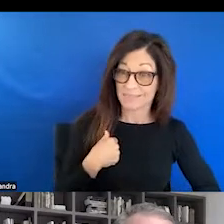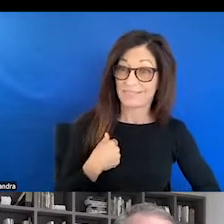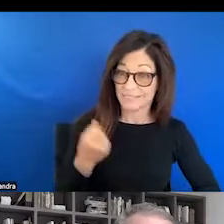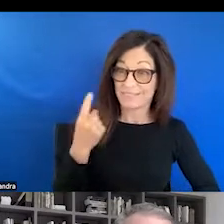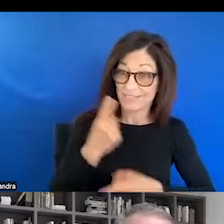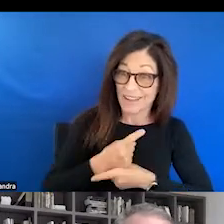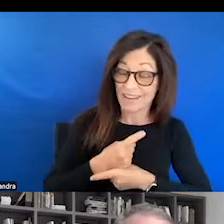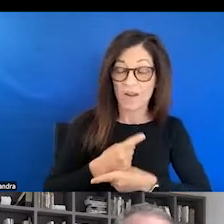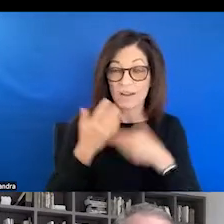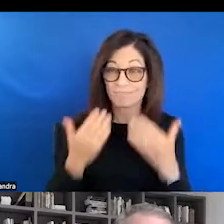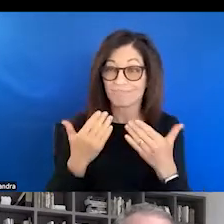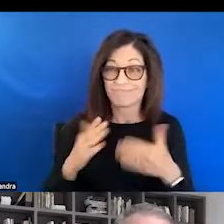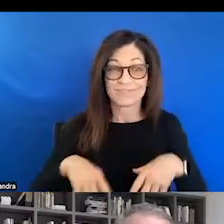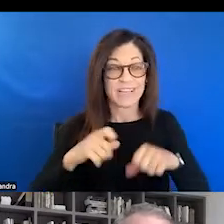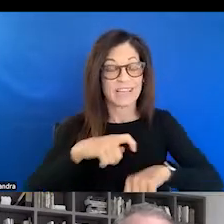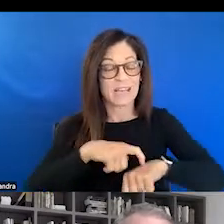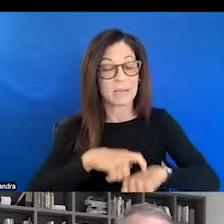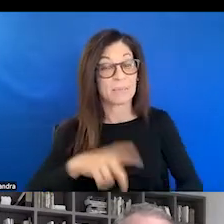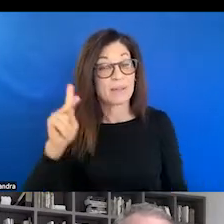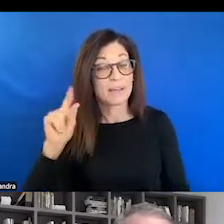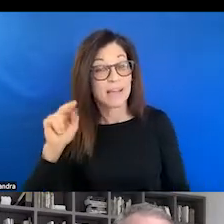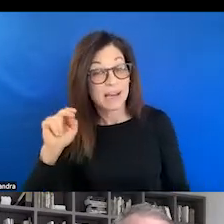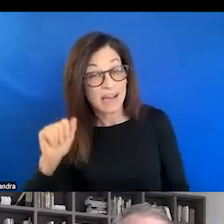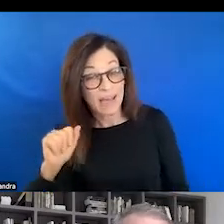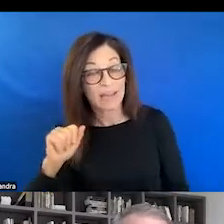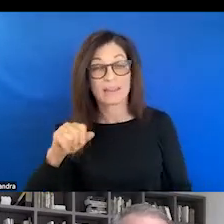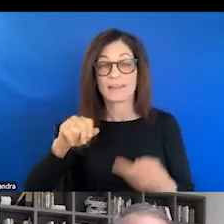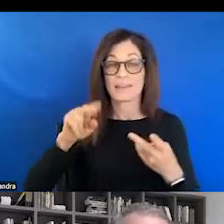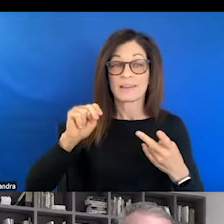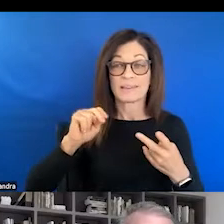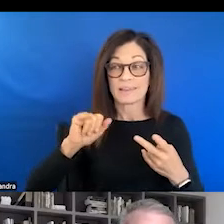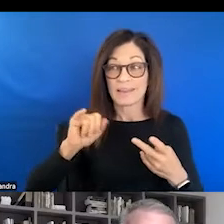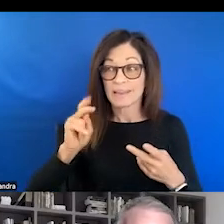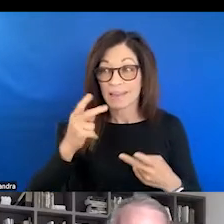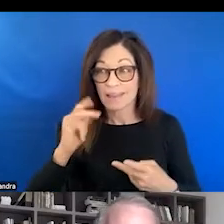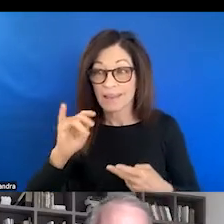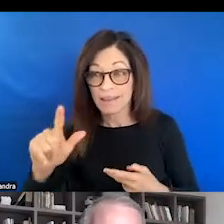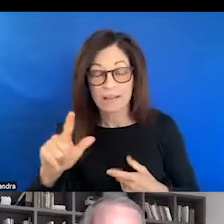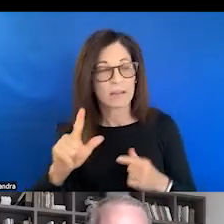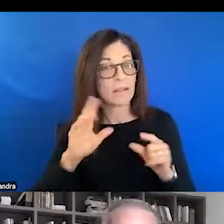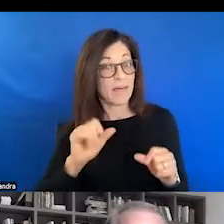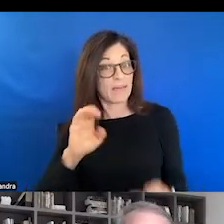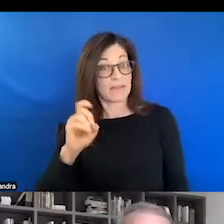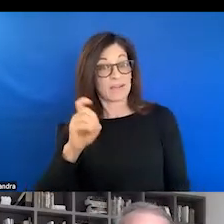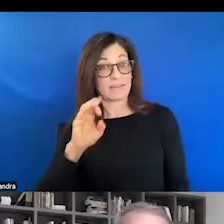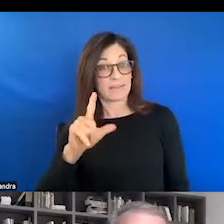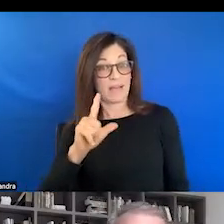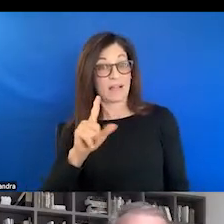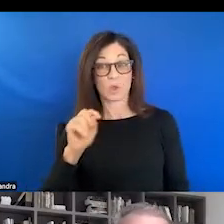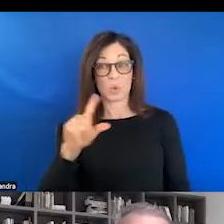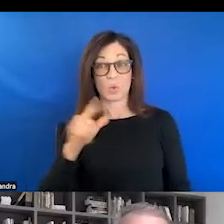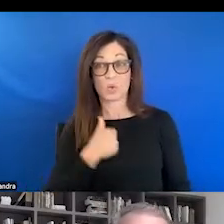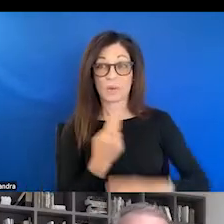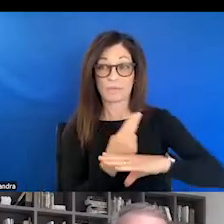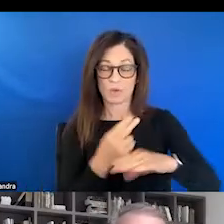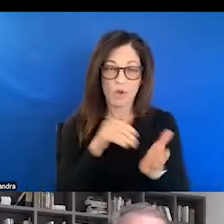taking time. Kana, Nikhil, the Excel tool that we visited frequently in the Crisis Jam